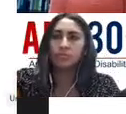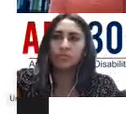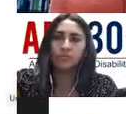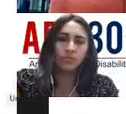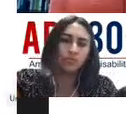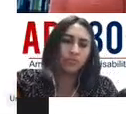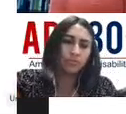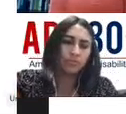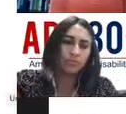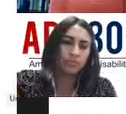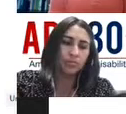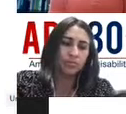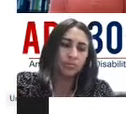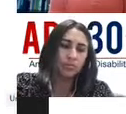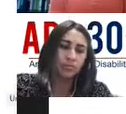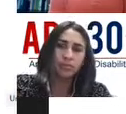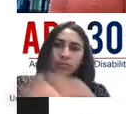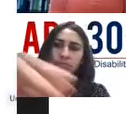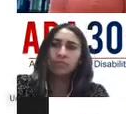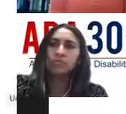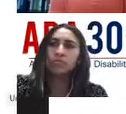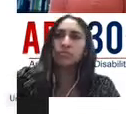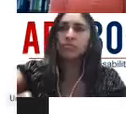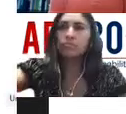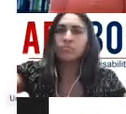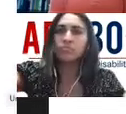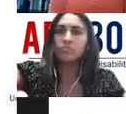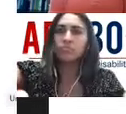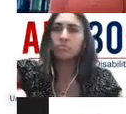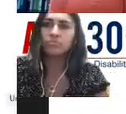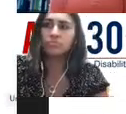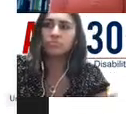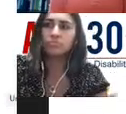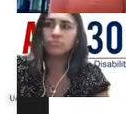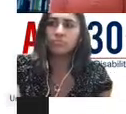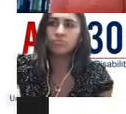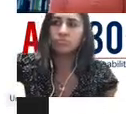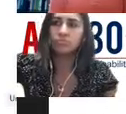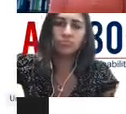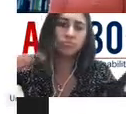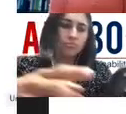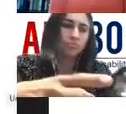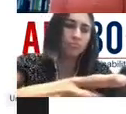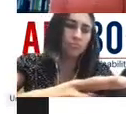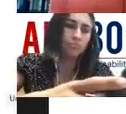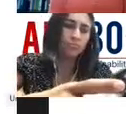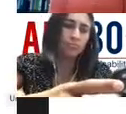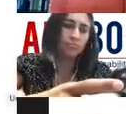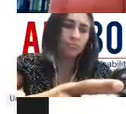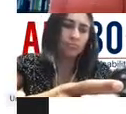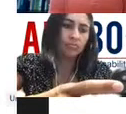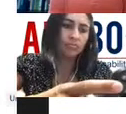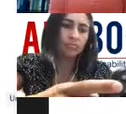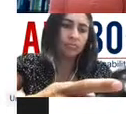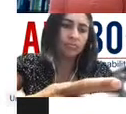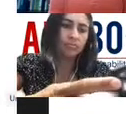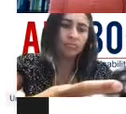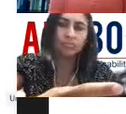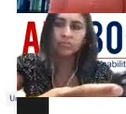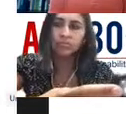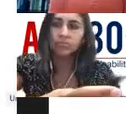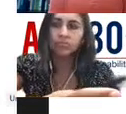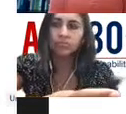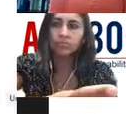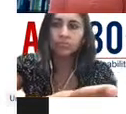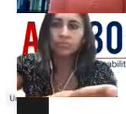make sure that we're doing that in a way that everybody is able to access it. Let's see, other options